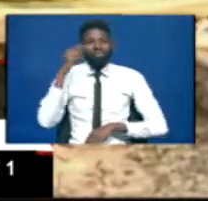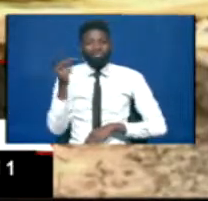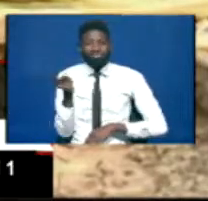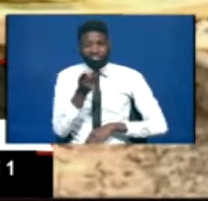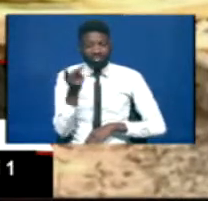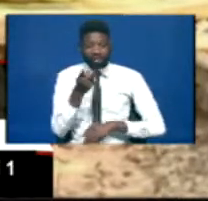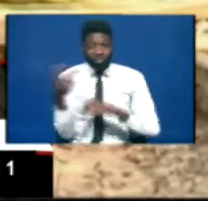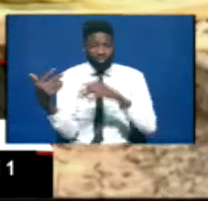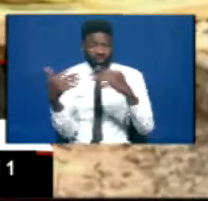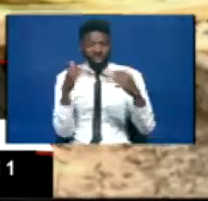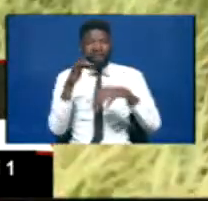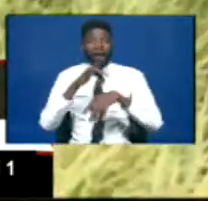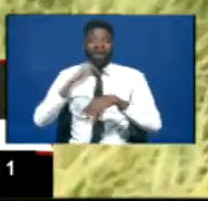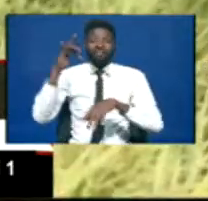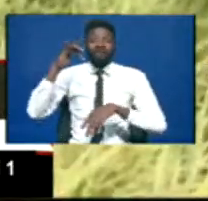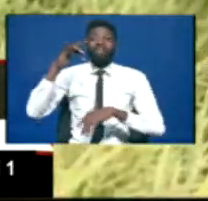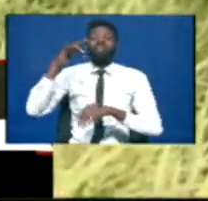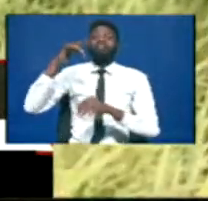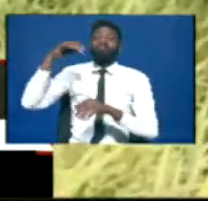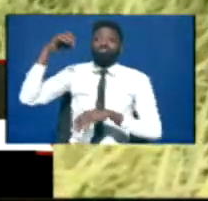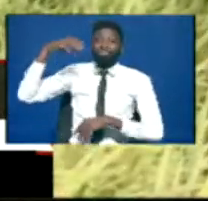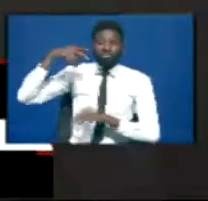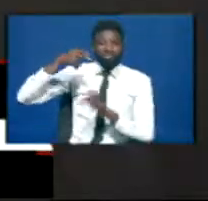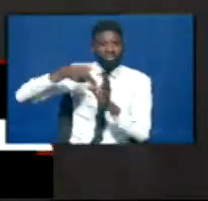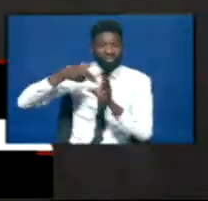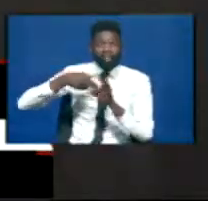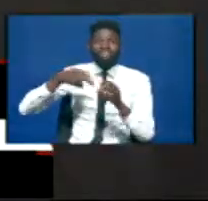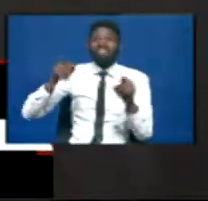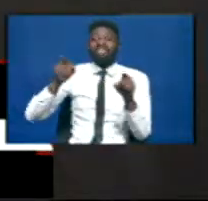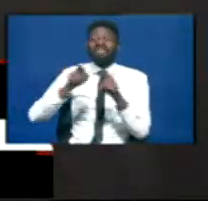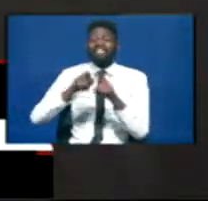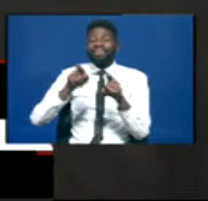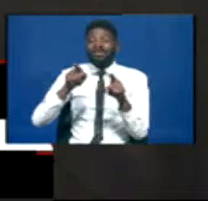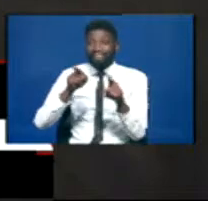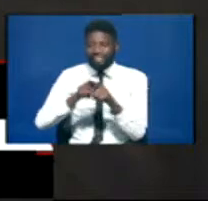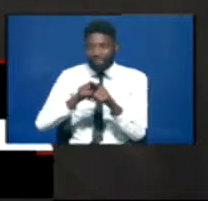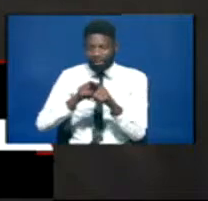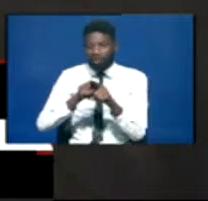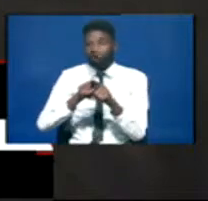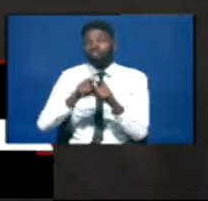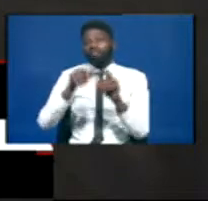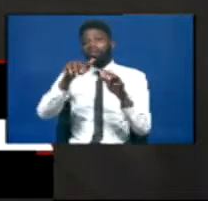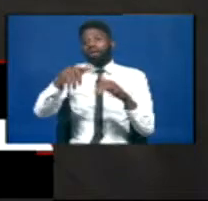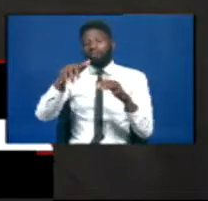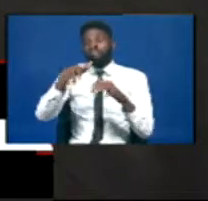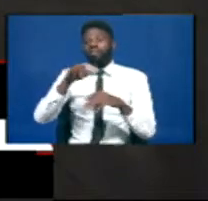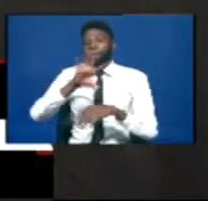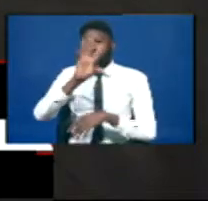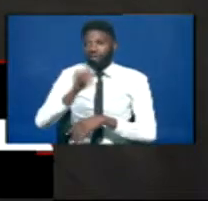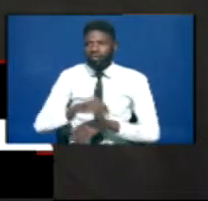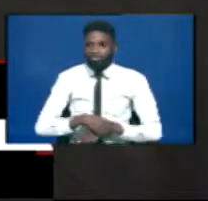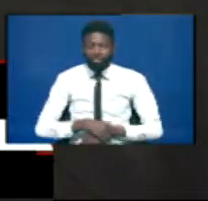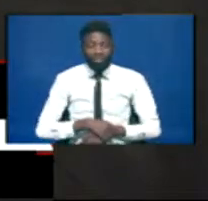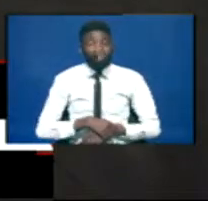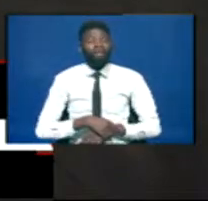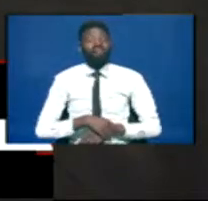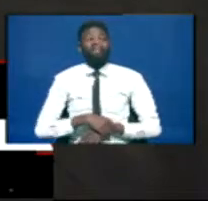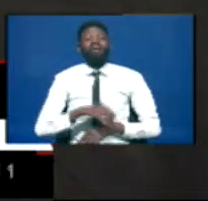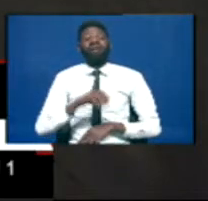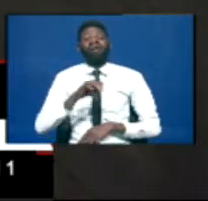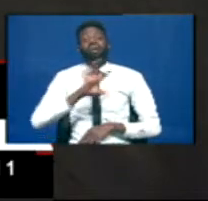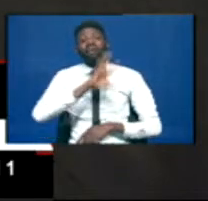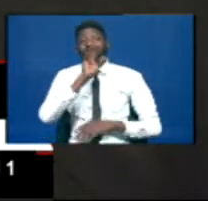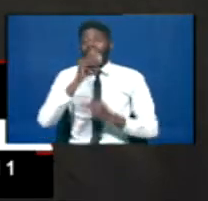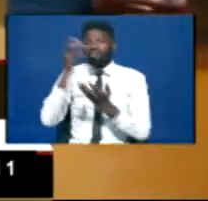kawi barani Afrika. Africa imports 30 million metric tons of wheat and maize